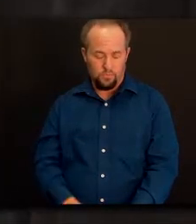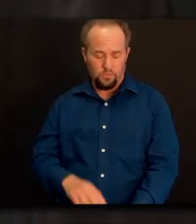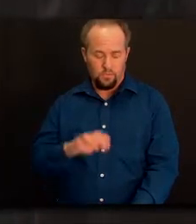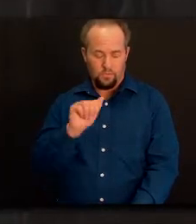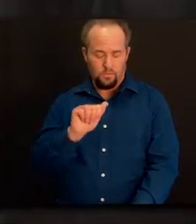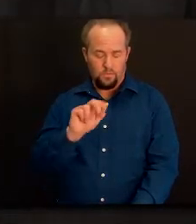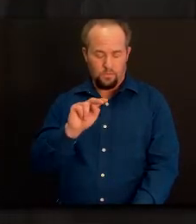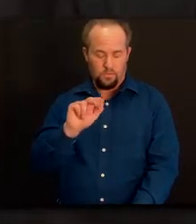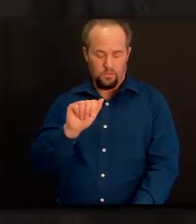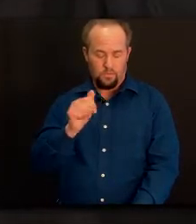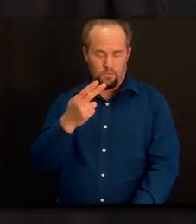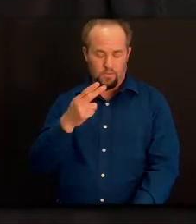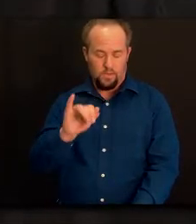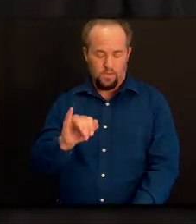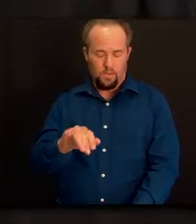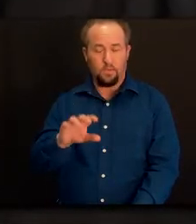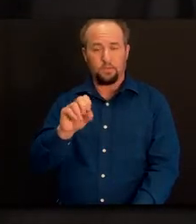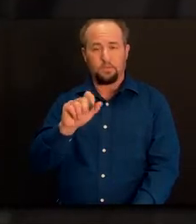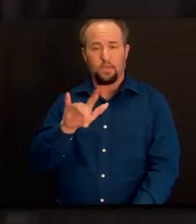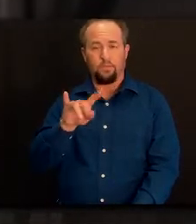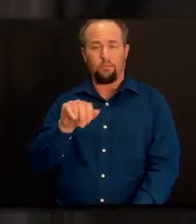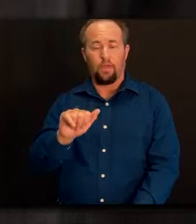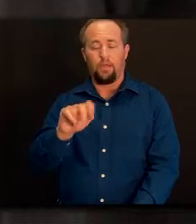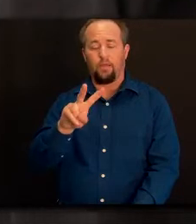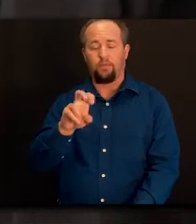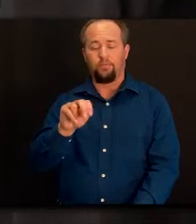Anai Silva Ventura.